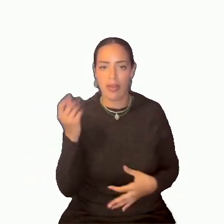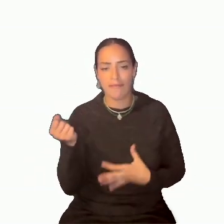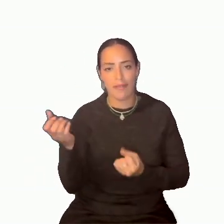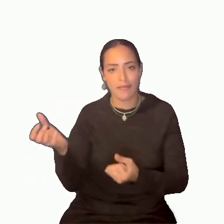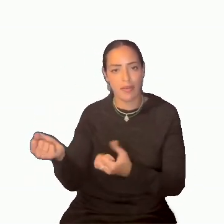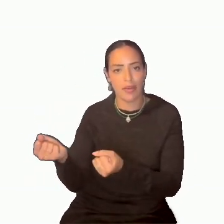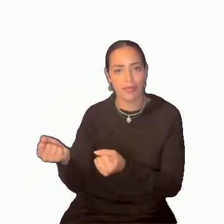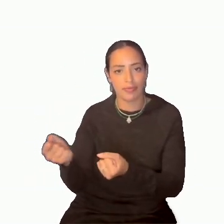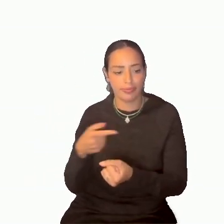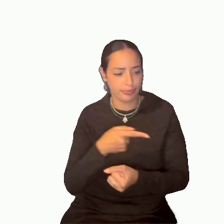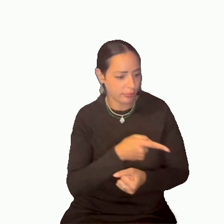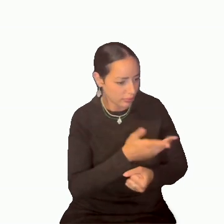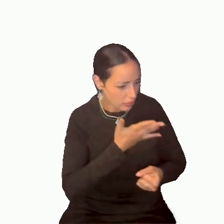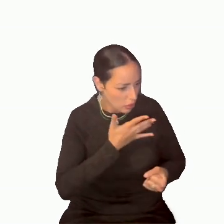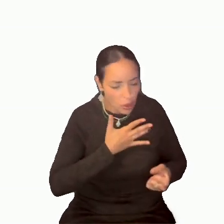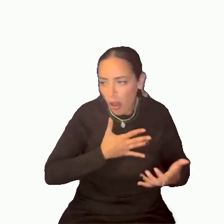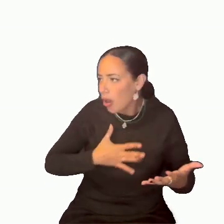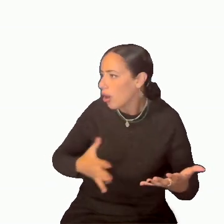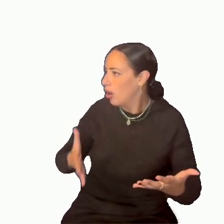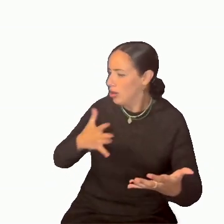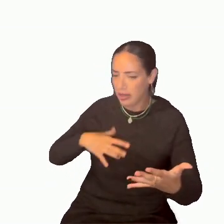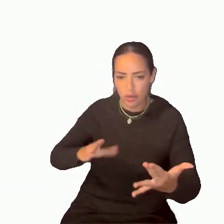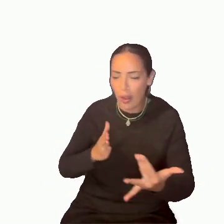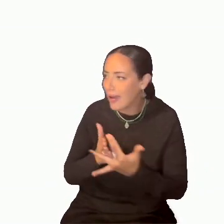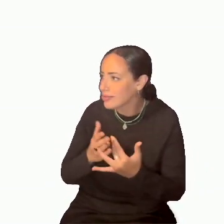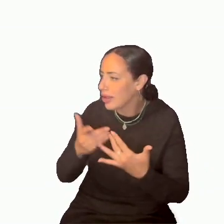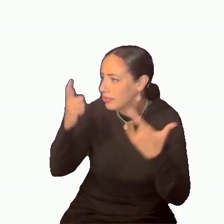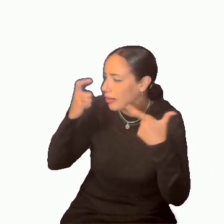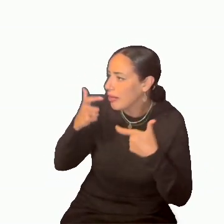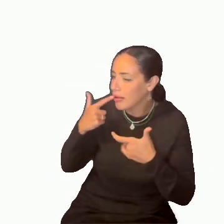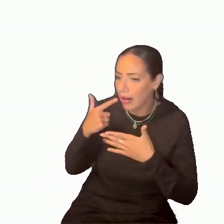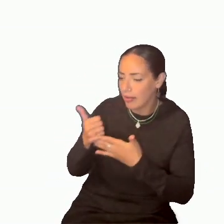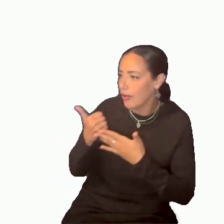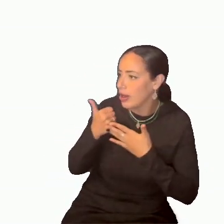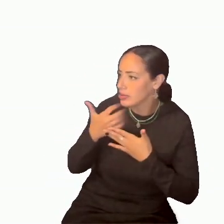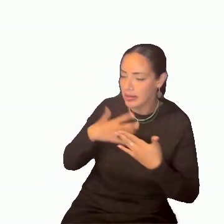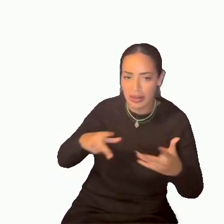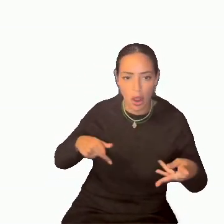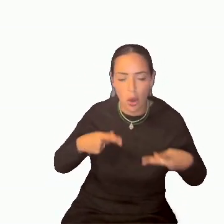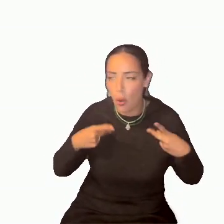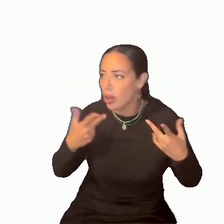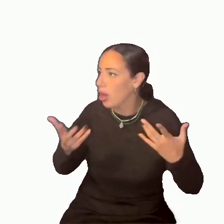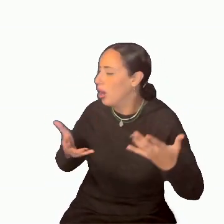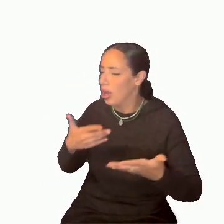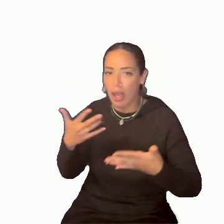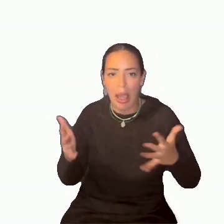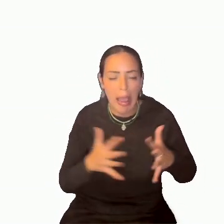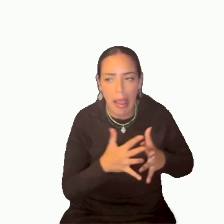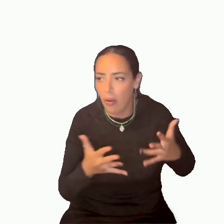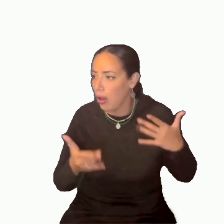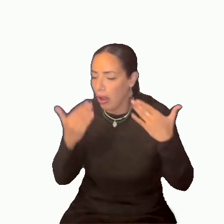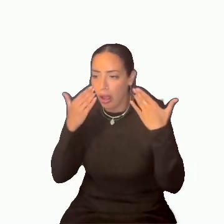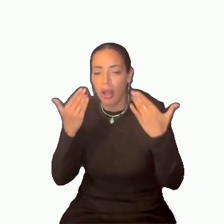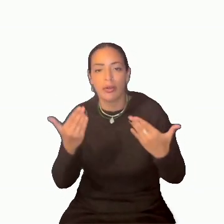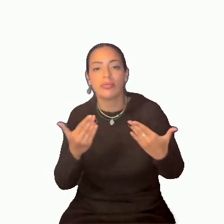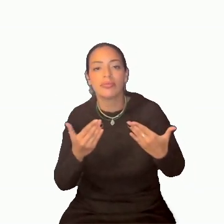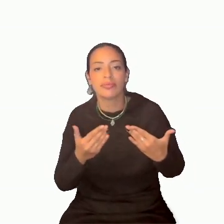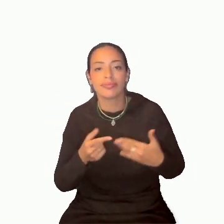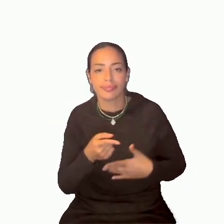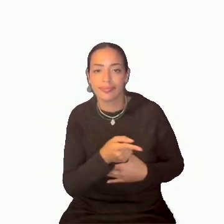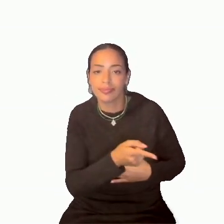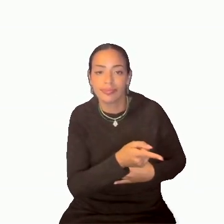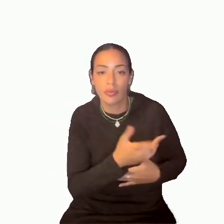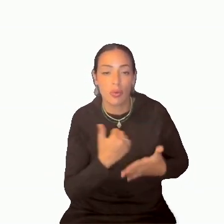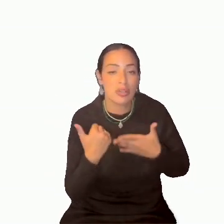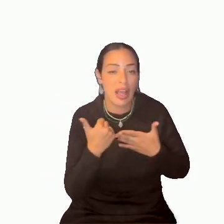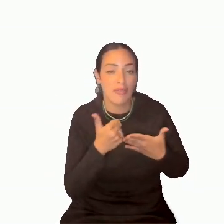the impact of being able to access both legal advice and, in some cases, legal representation, and the ways in which this helped them to ask the